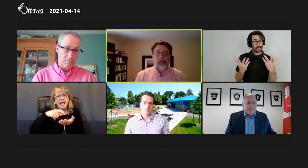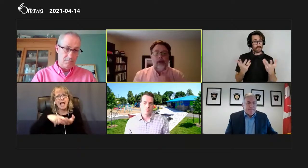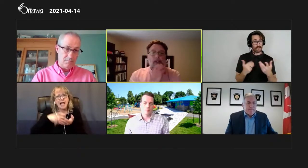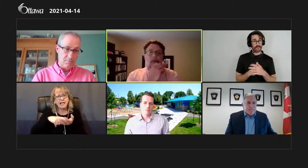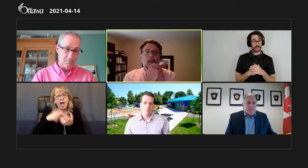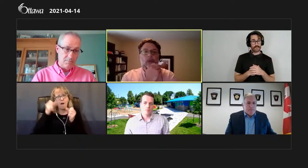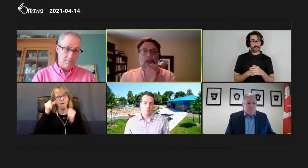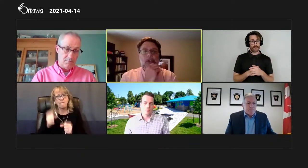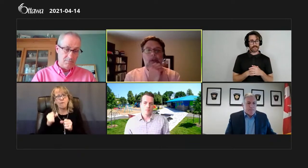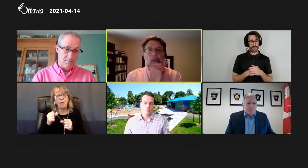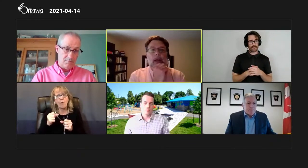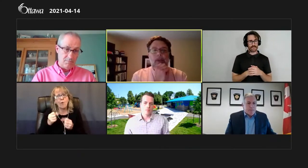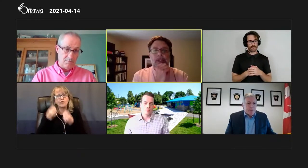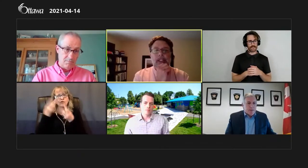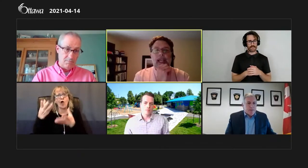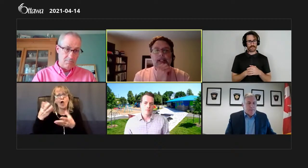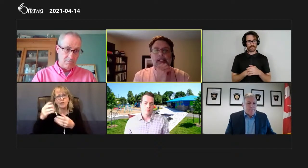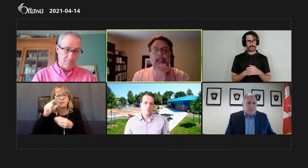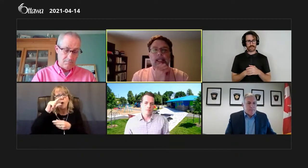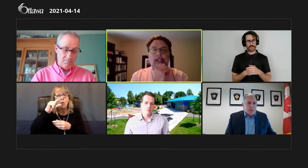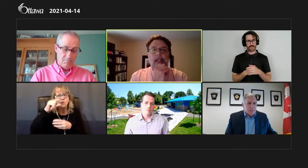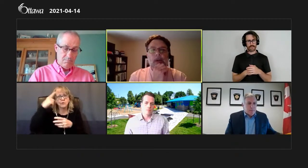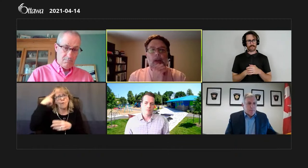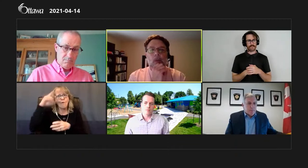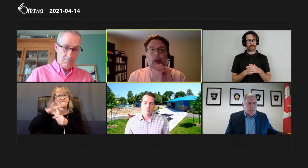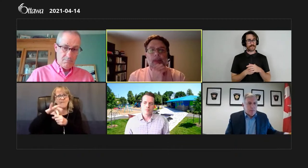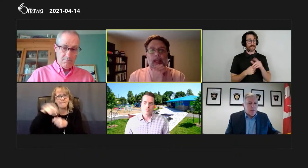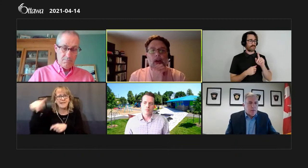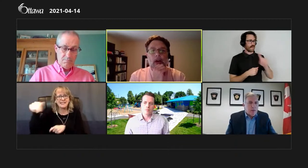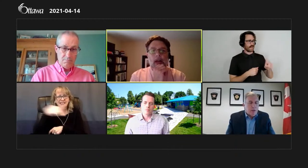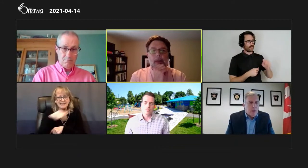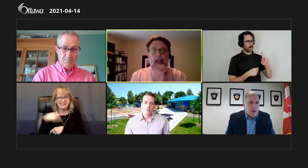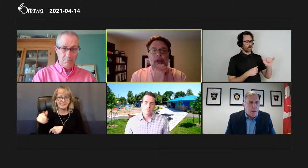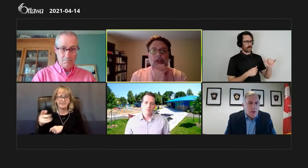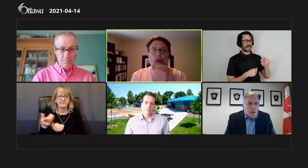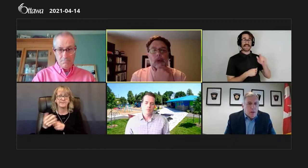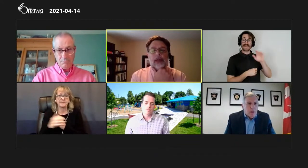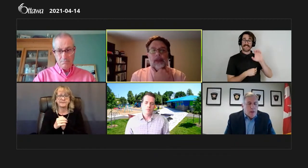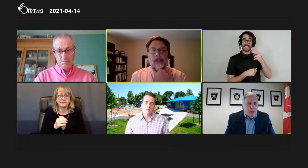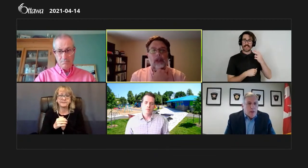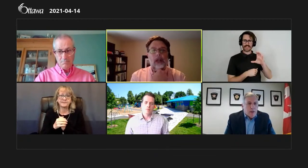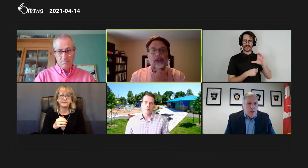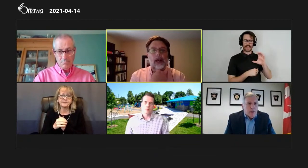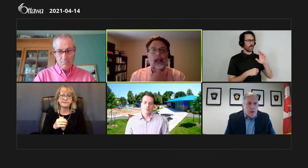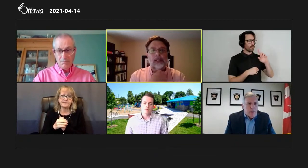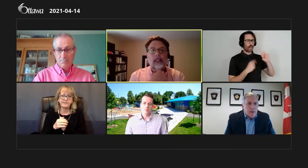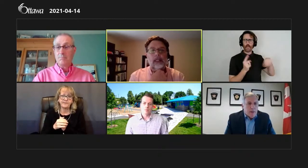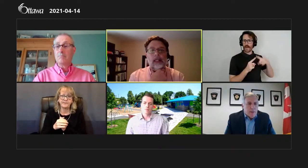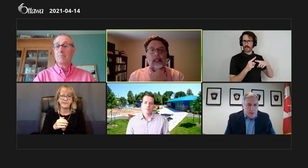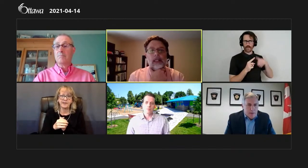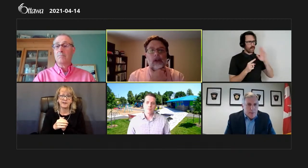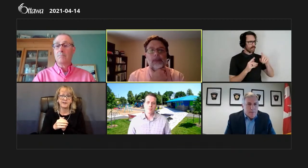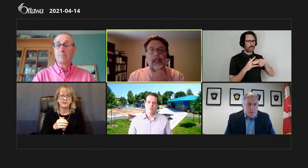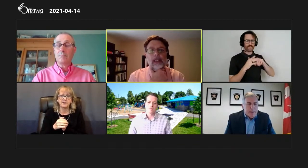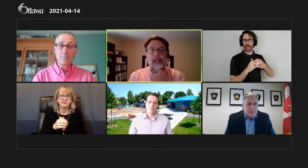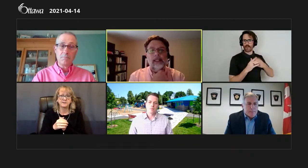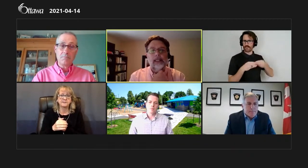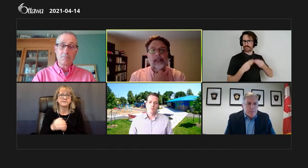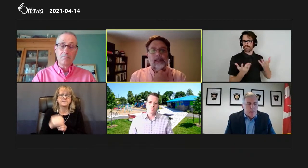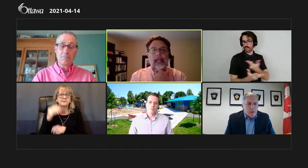Tony, it was a question around the CHCs and when they are. I mean, I do know that there's contracts and you know